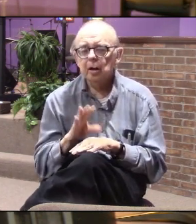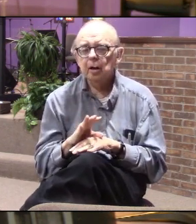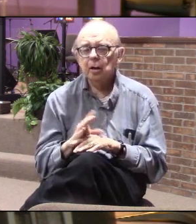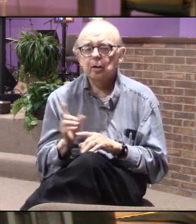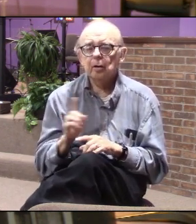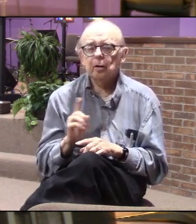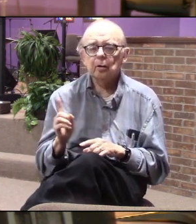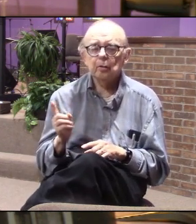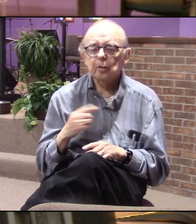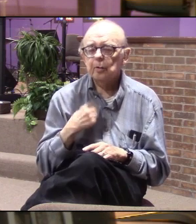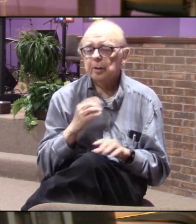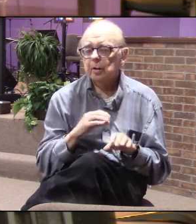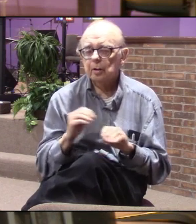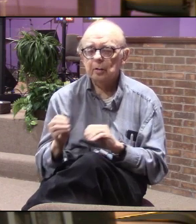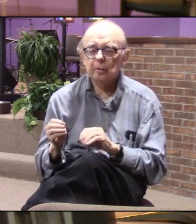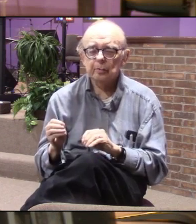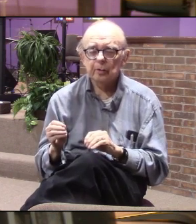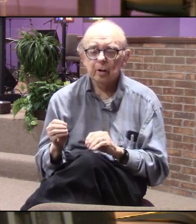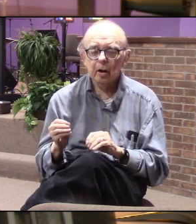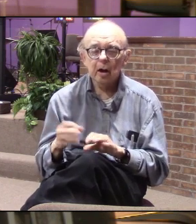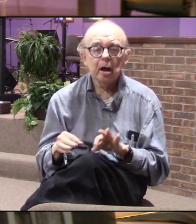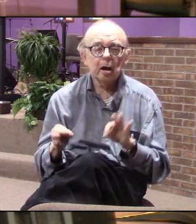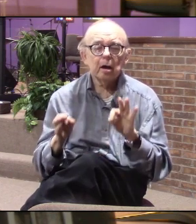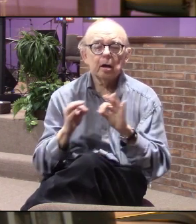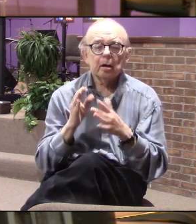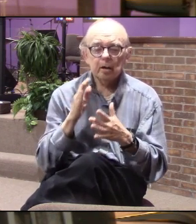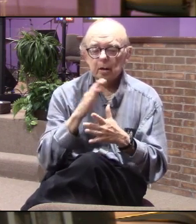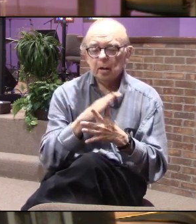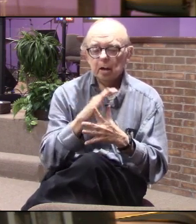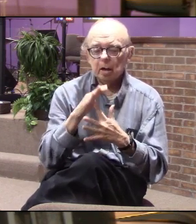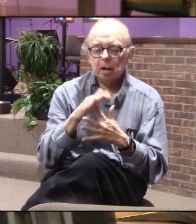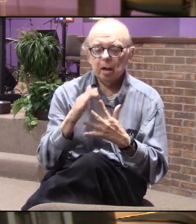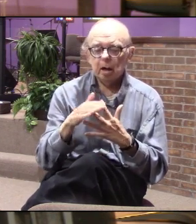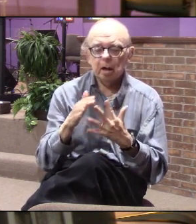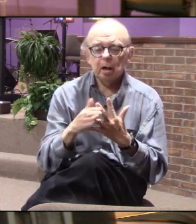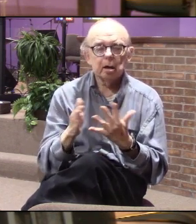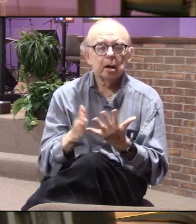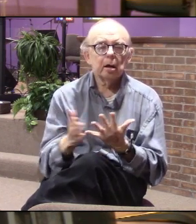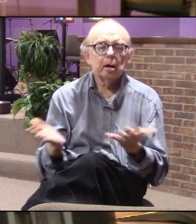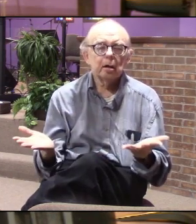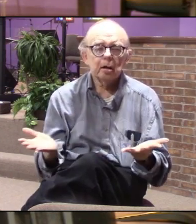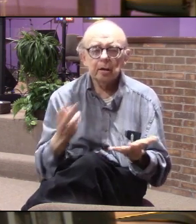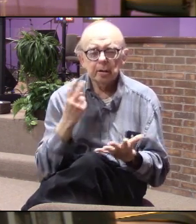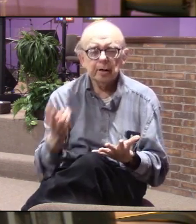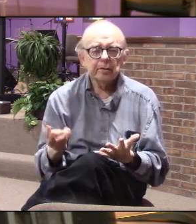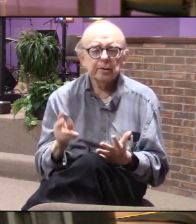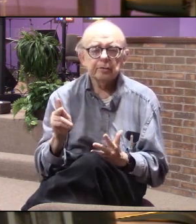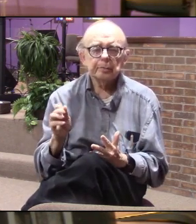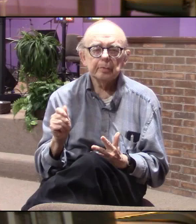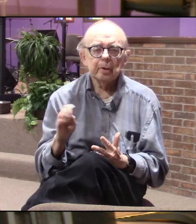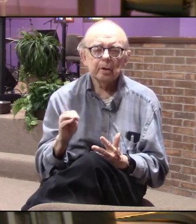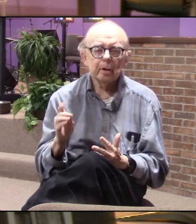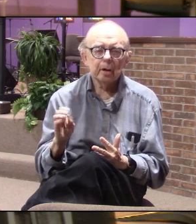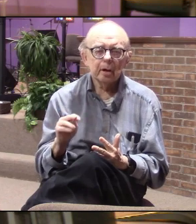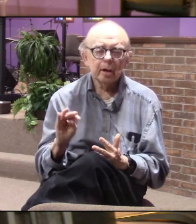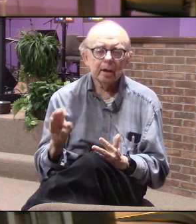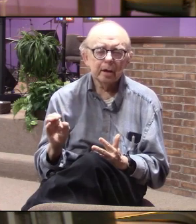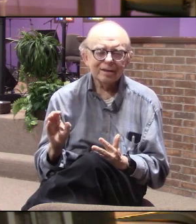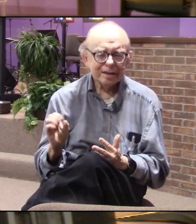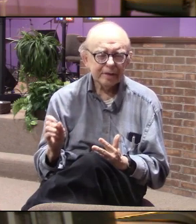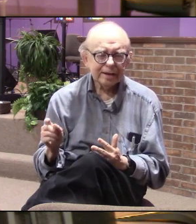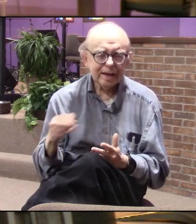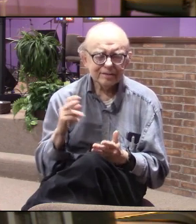where do we put our priorities? Where do we see? Because this pandemic has killed us